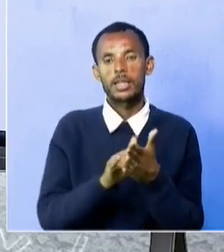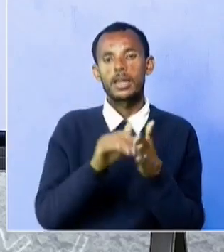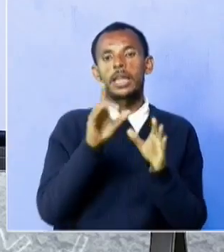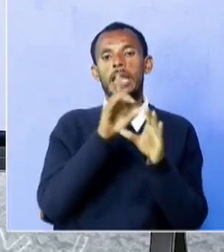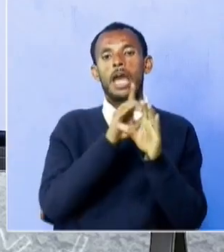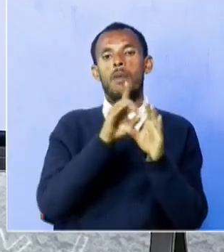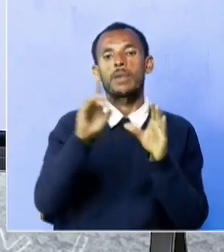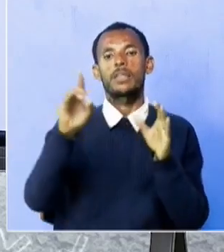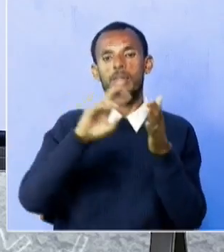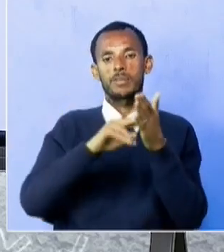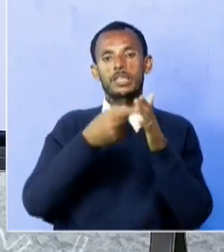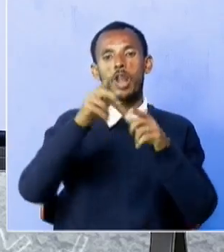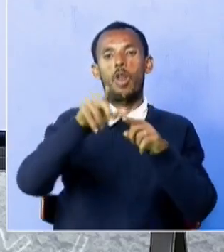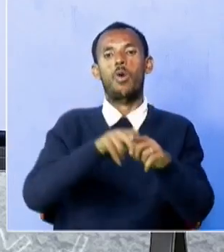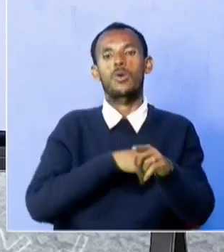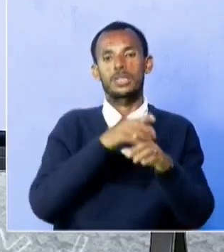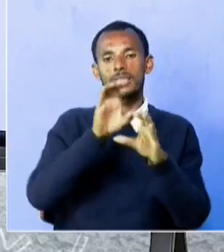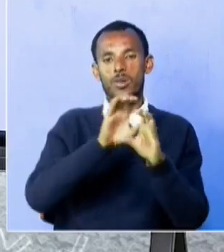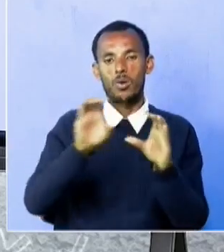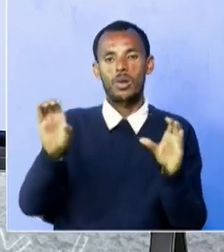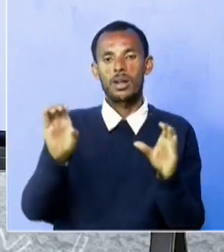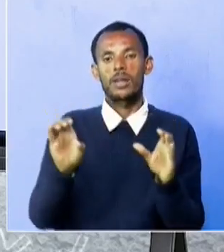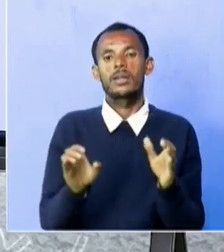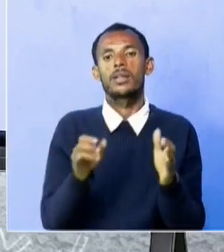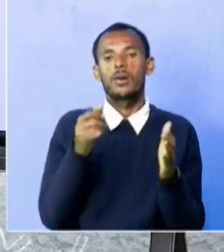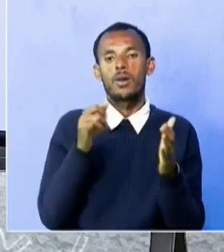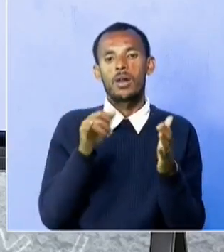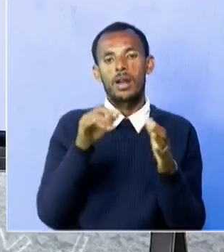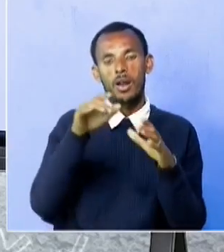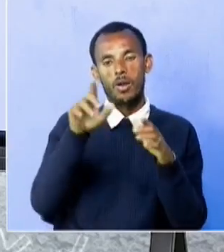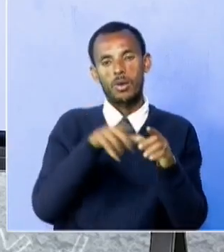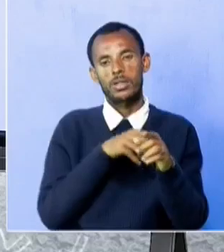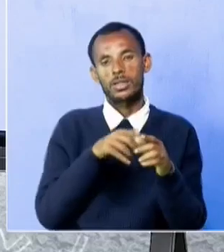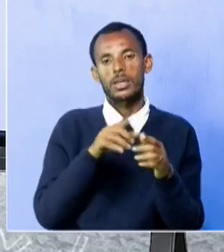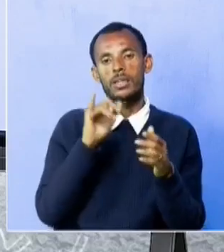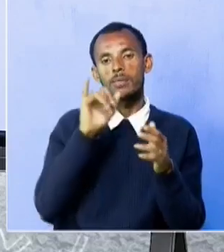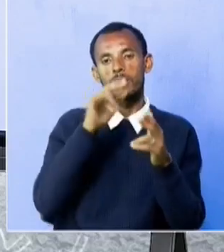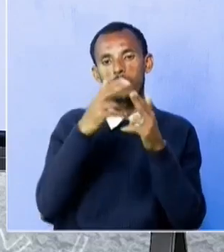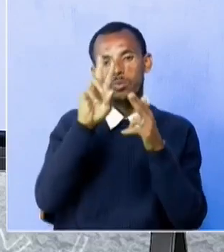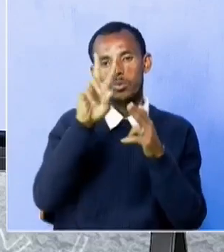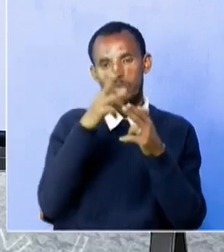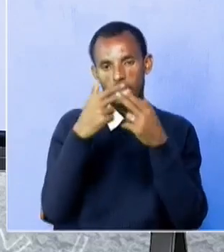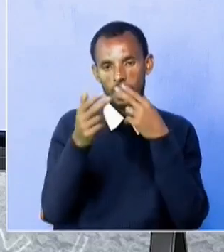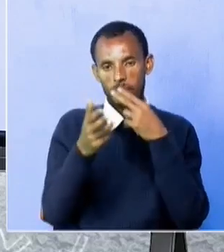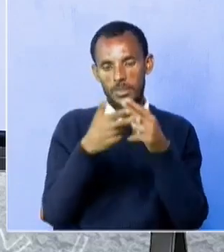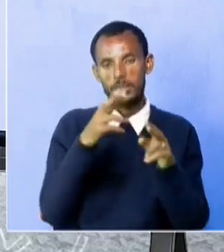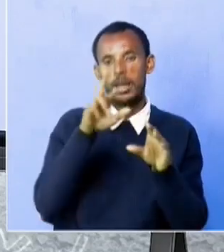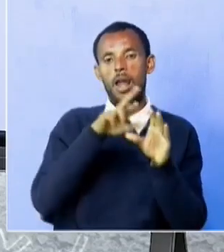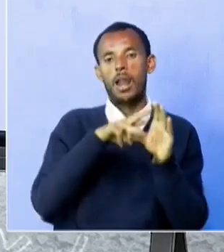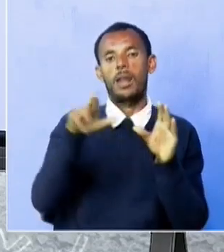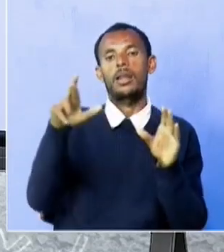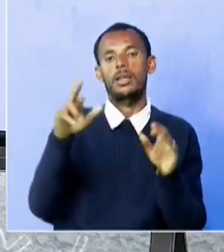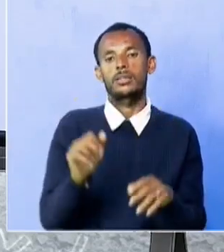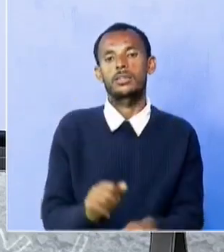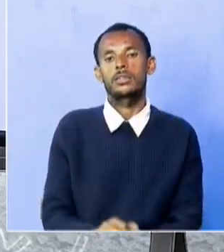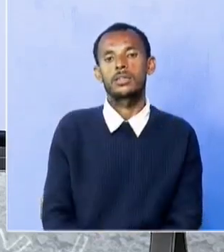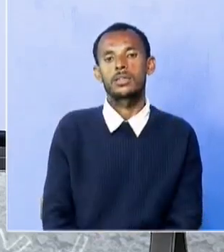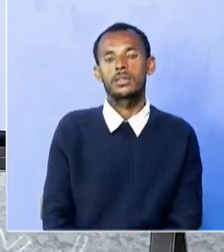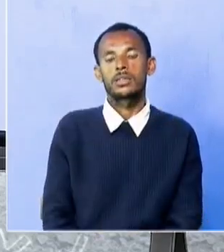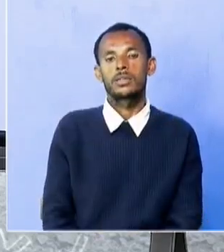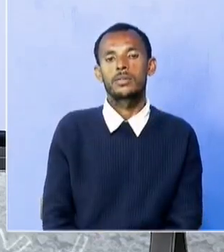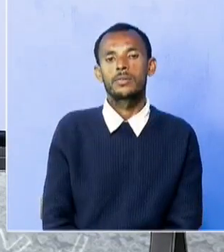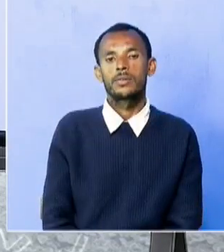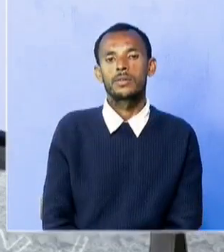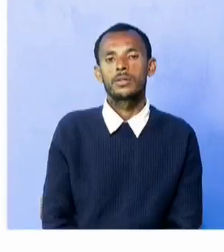longest chord, and the longest chord or the diameter is twice the radius. Okay, so keep in your